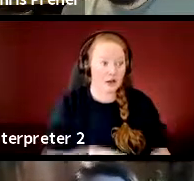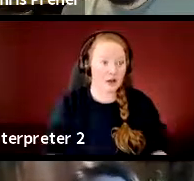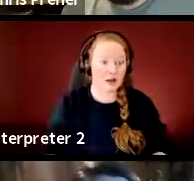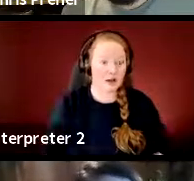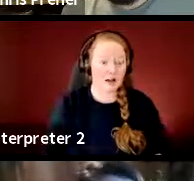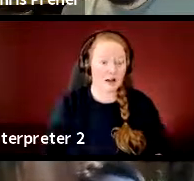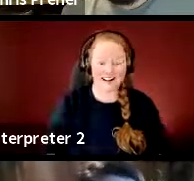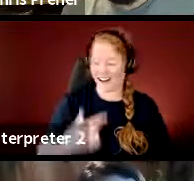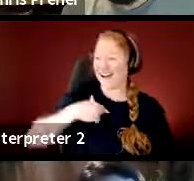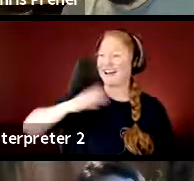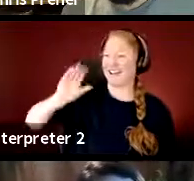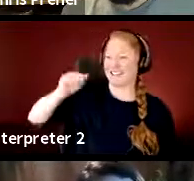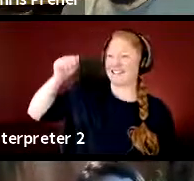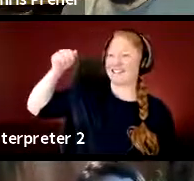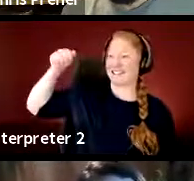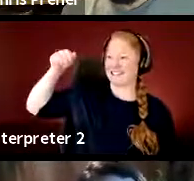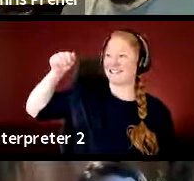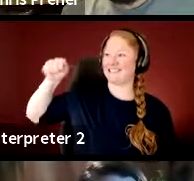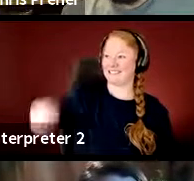I am.